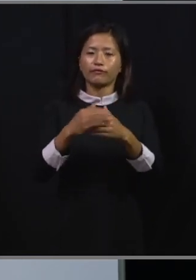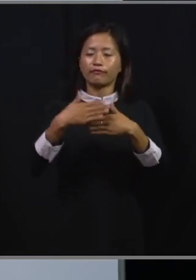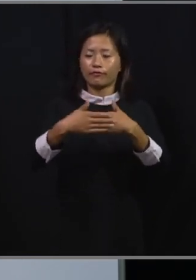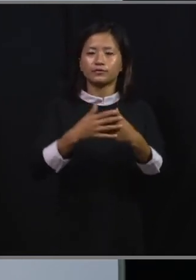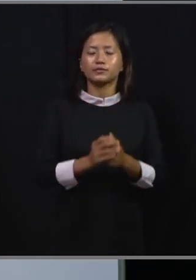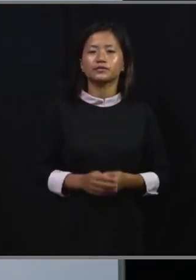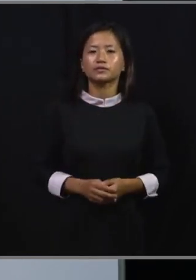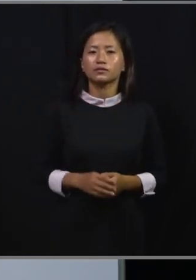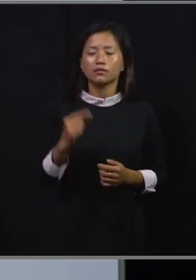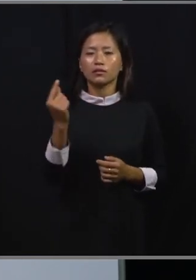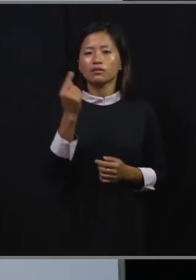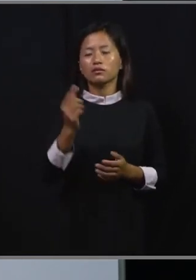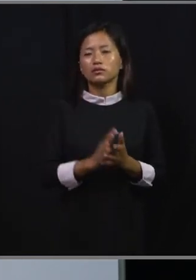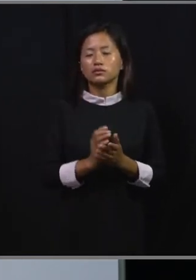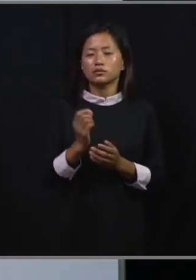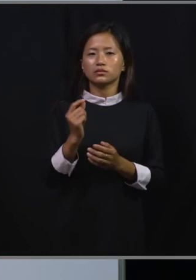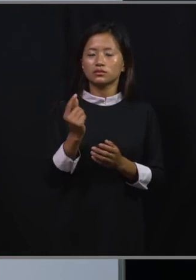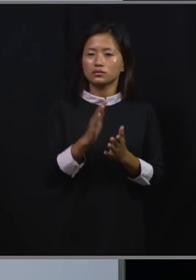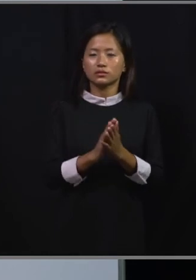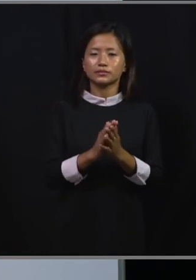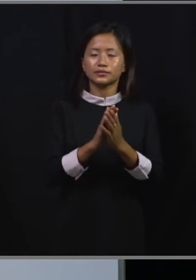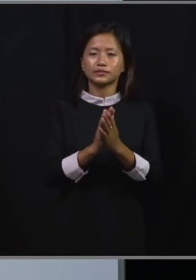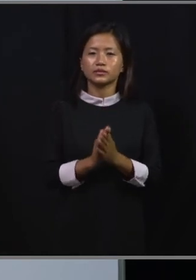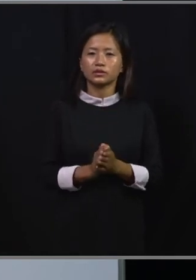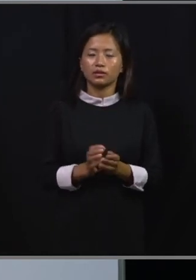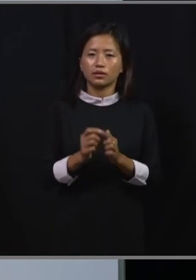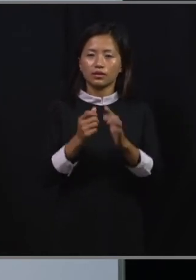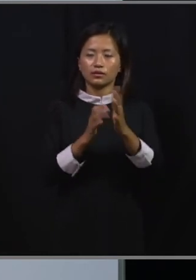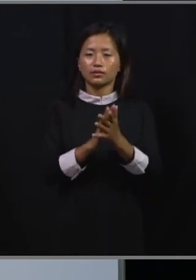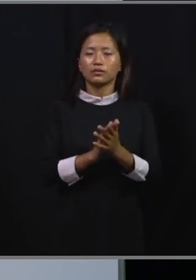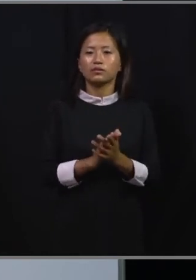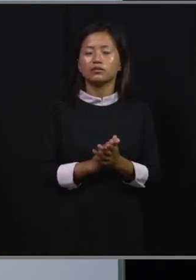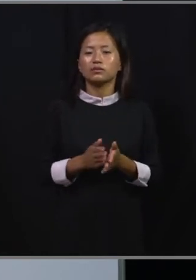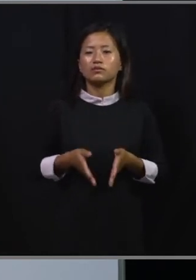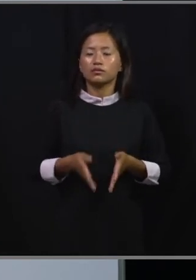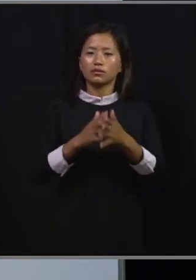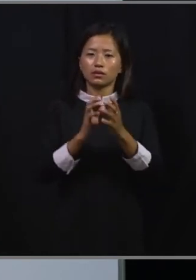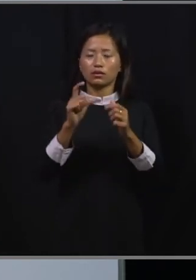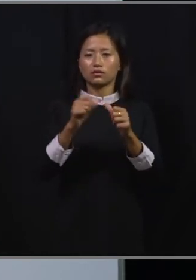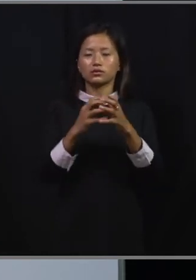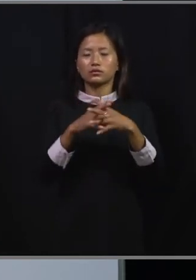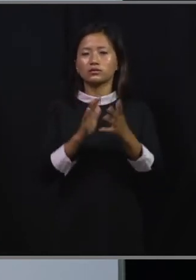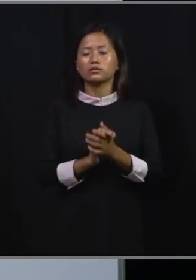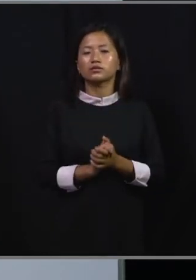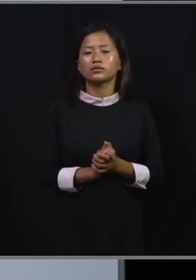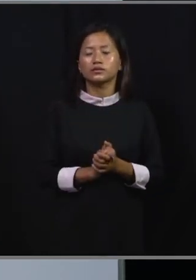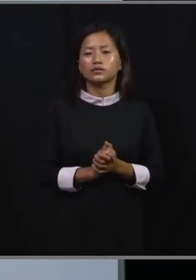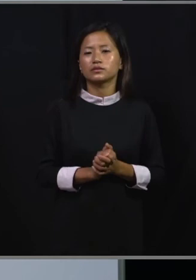So, now by using the Heisens principle we can prove the law of reflection as well as the law of refraction.